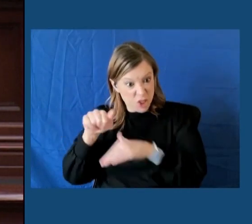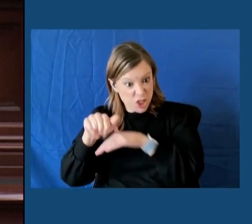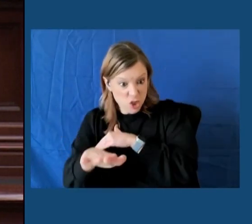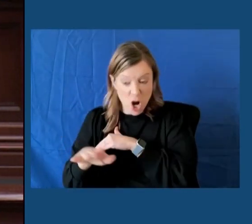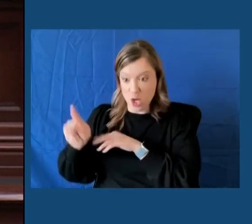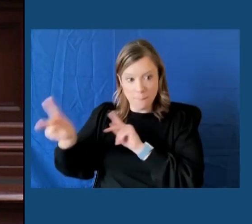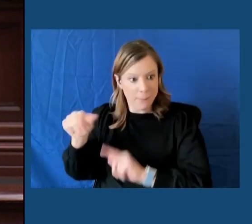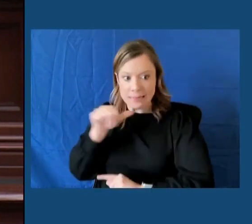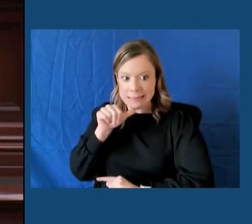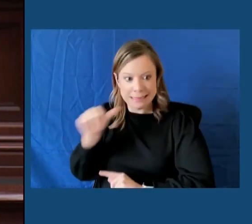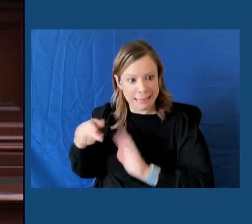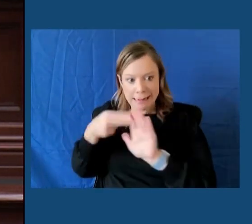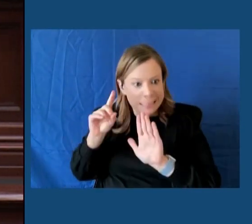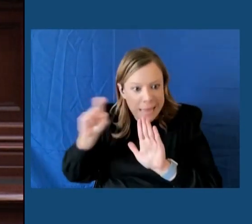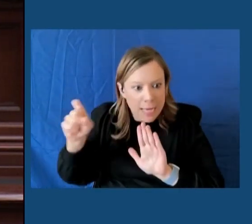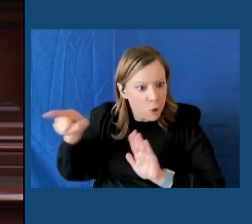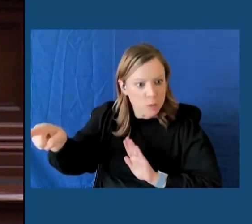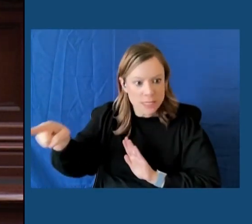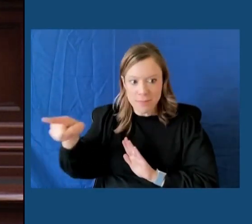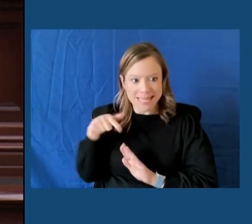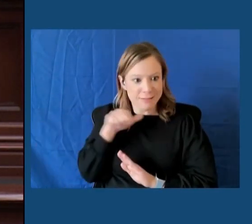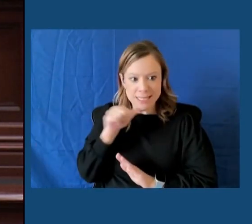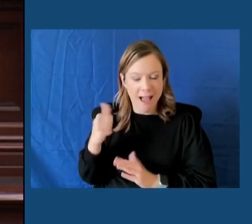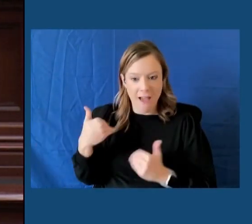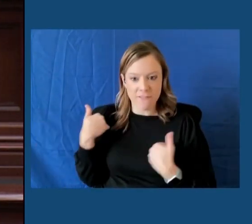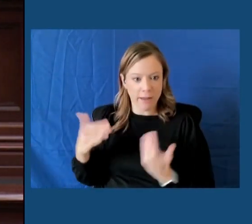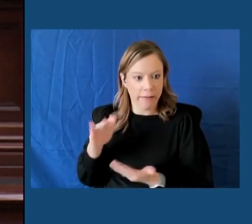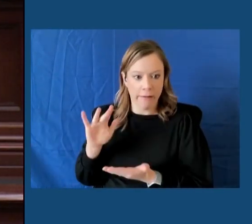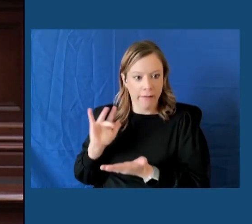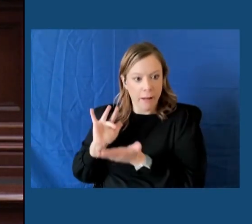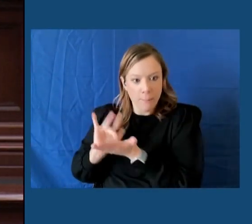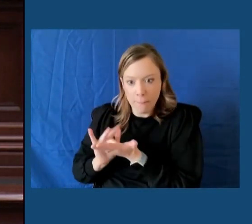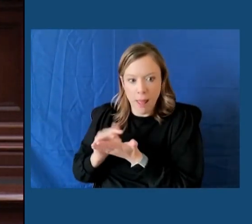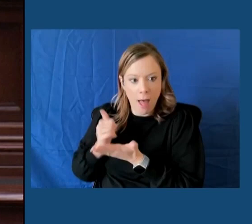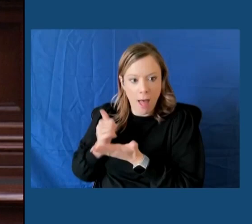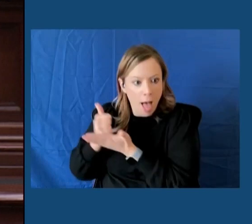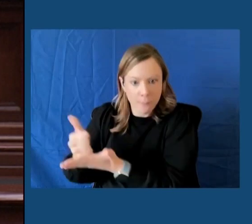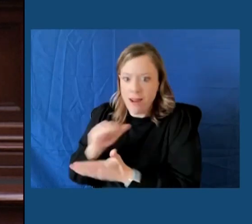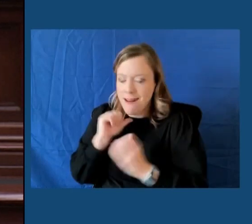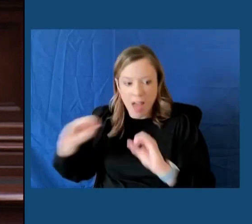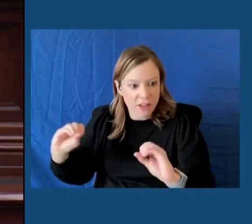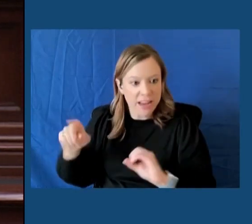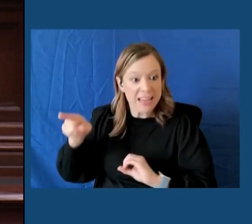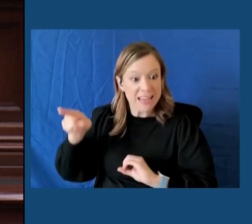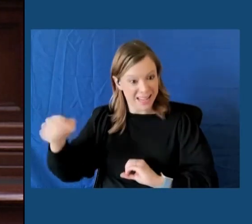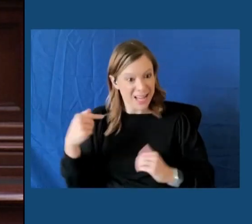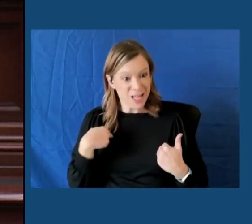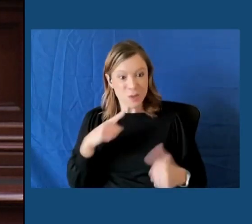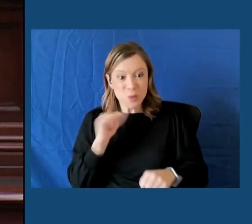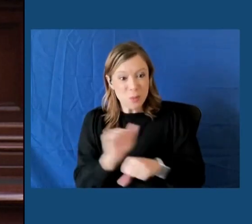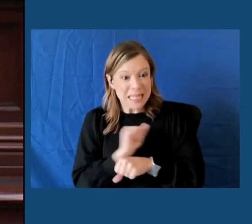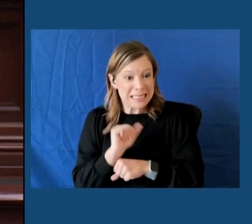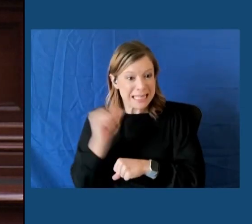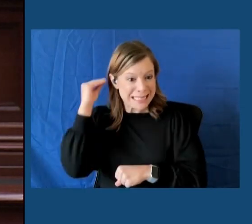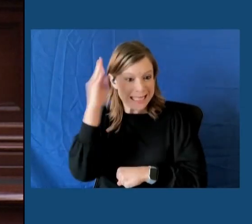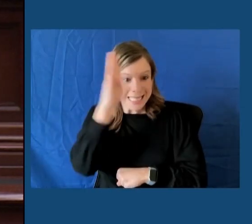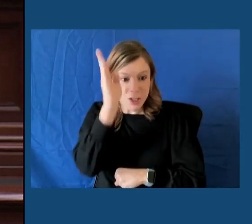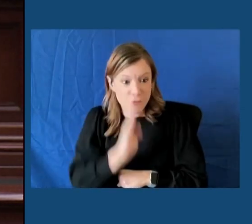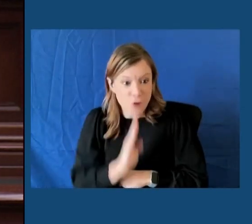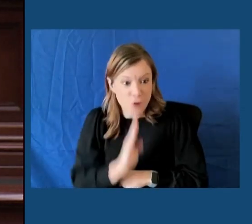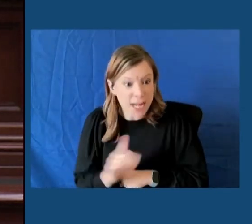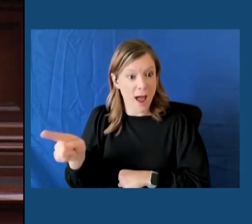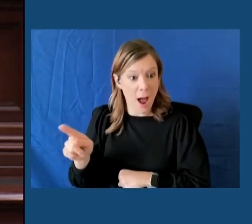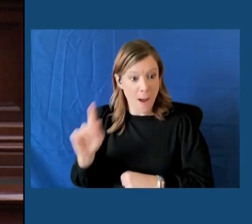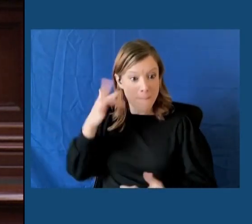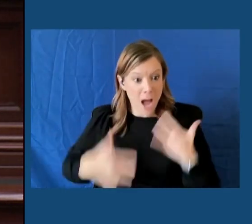with numerous mental health conditions, including schizophrenia and bipolar disorder. He had a history of terrorizing those